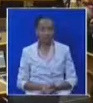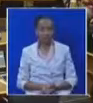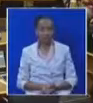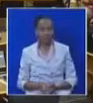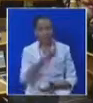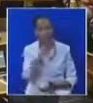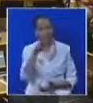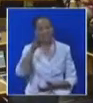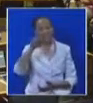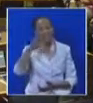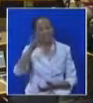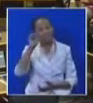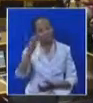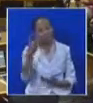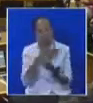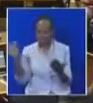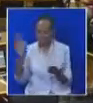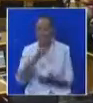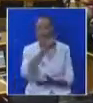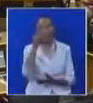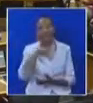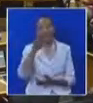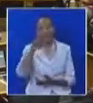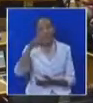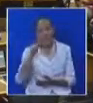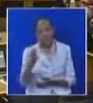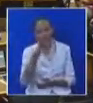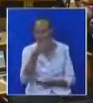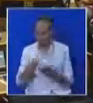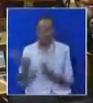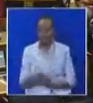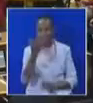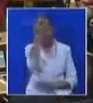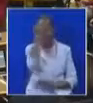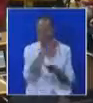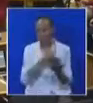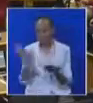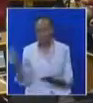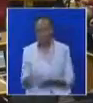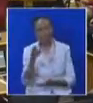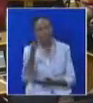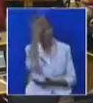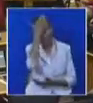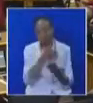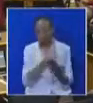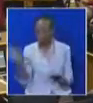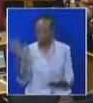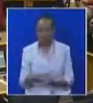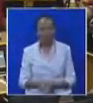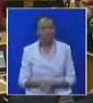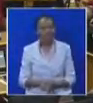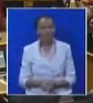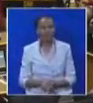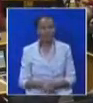Zubta must fall. Zubta must fall. Zubta must fall. Zubta must fall. Zubta must fall. Zubta